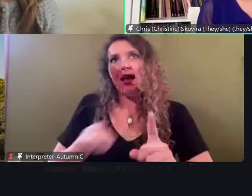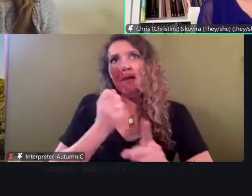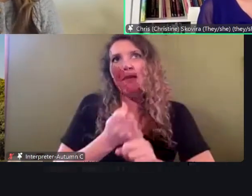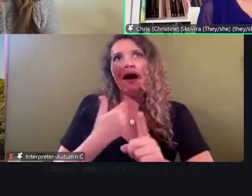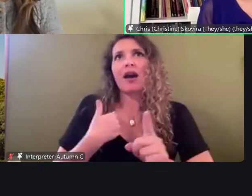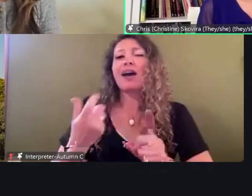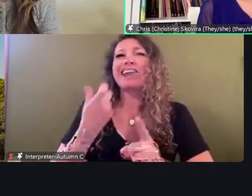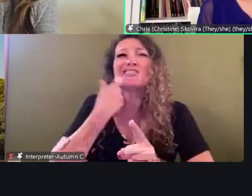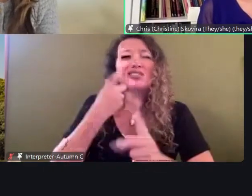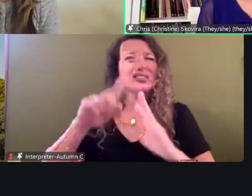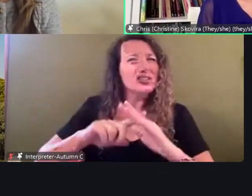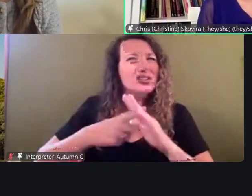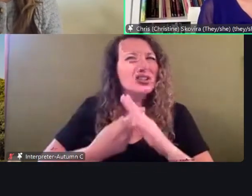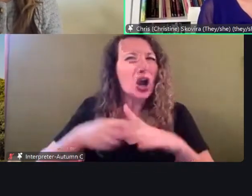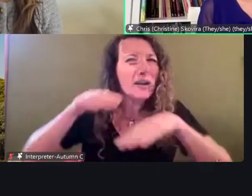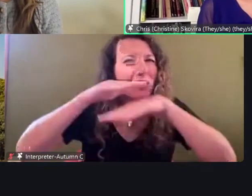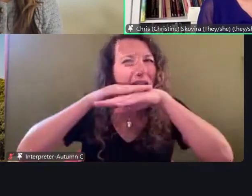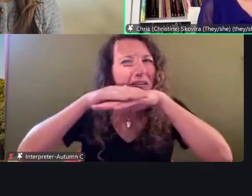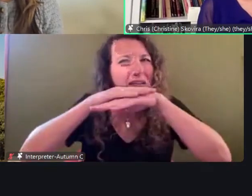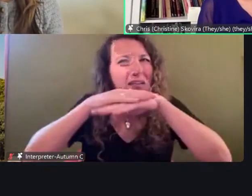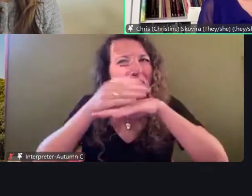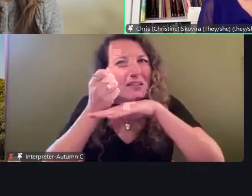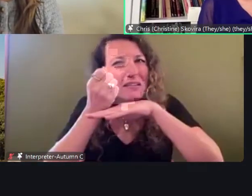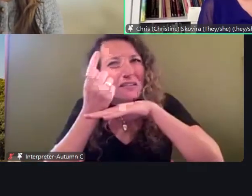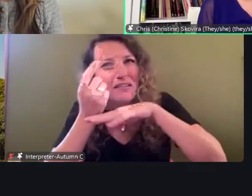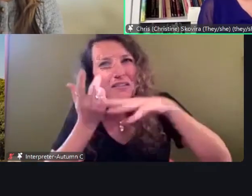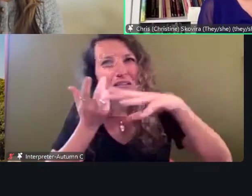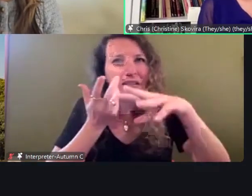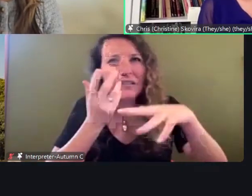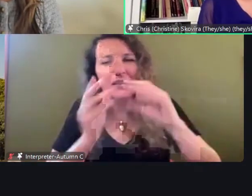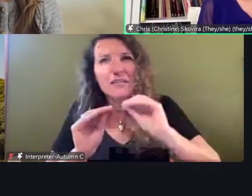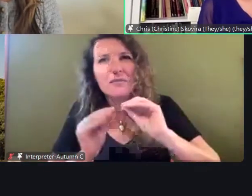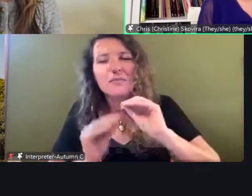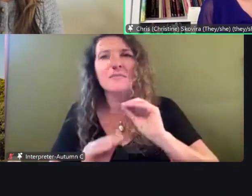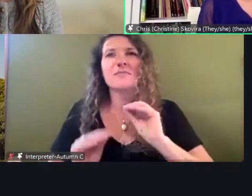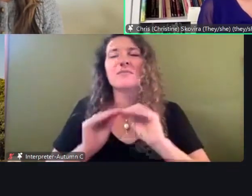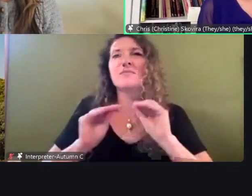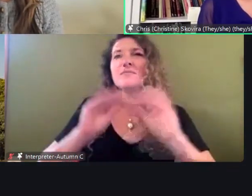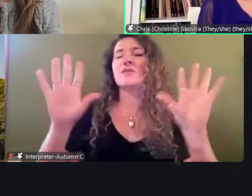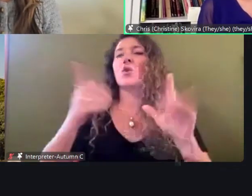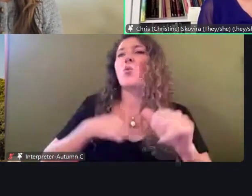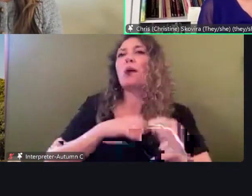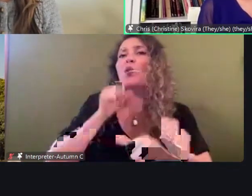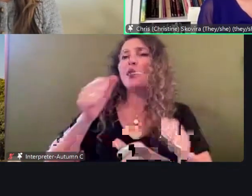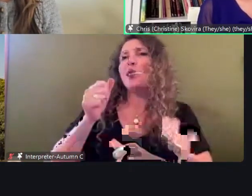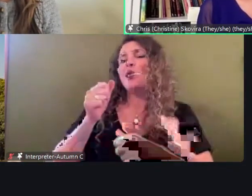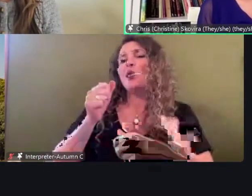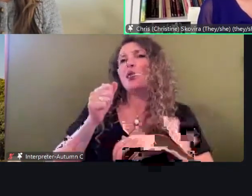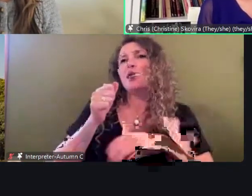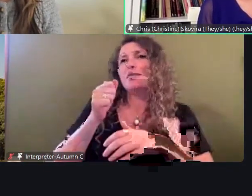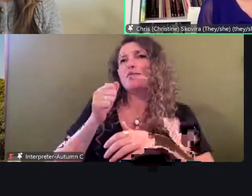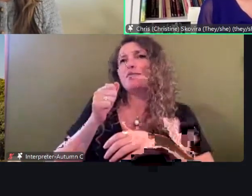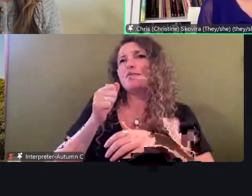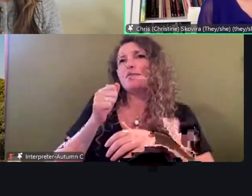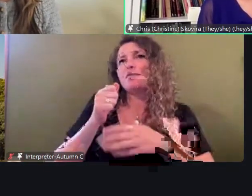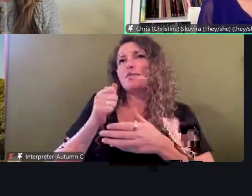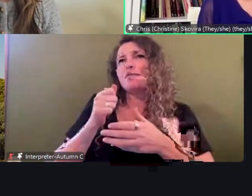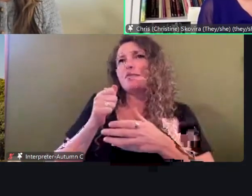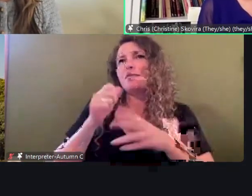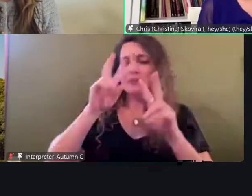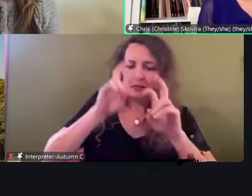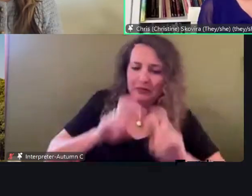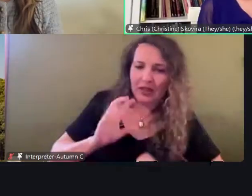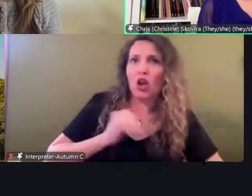just starting to tap the surface on. And what we didn't look at in our study, but what I'm really personally interested in,